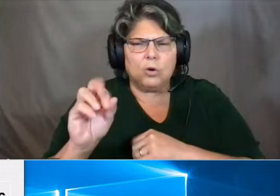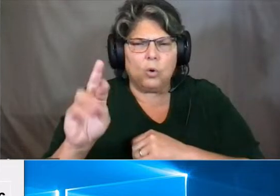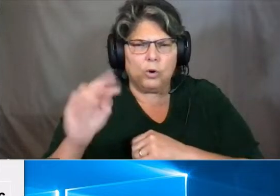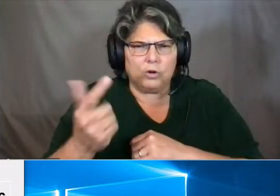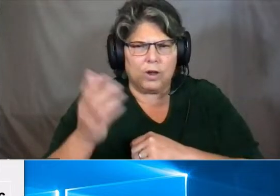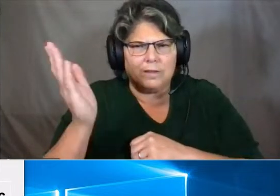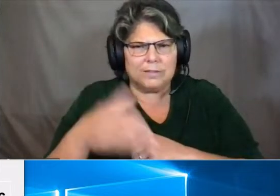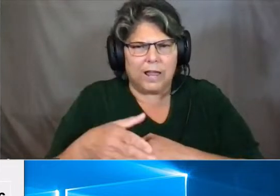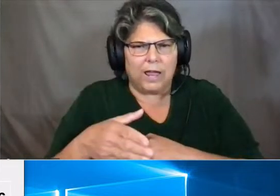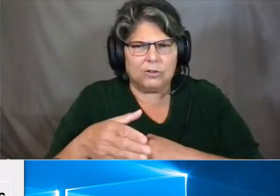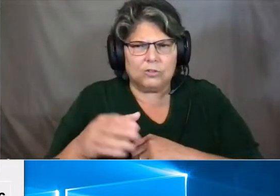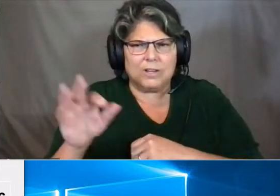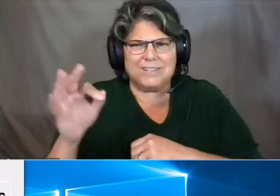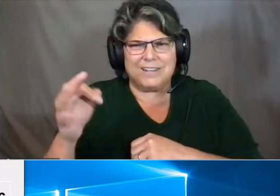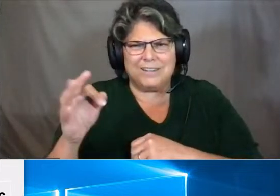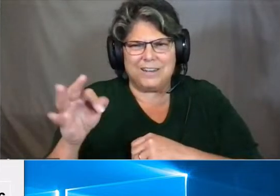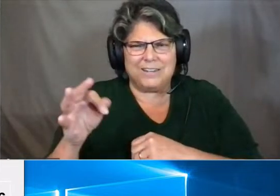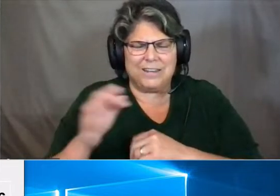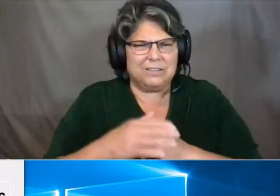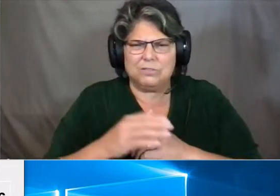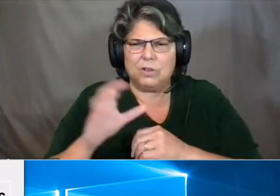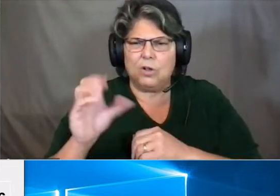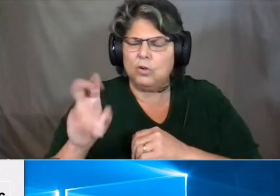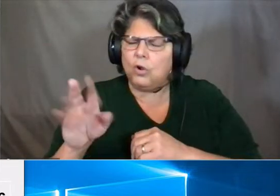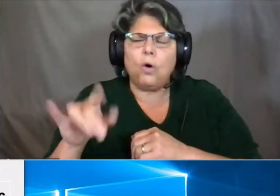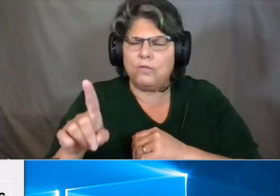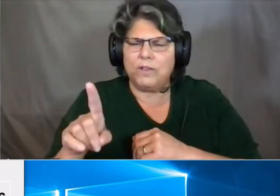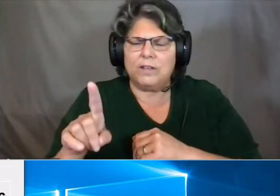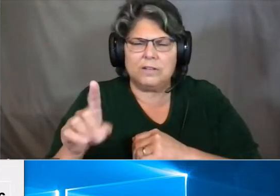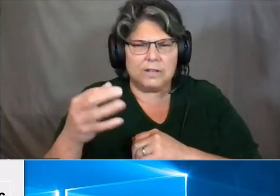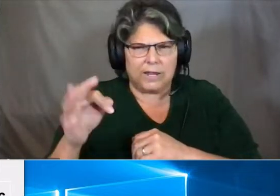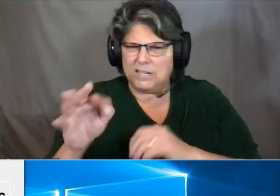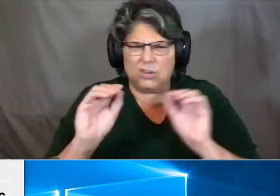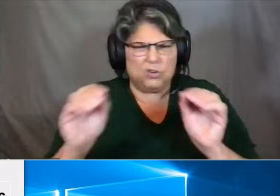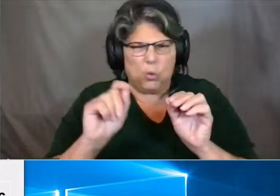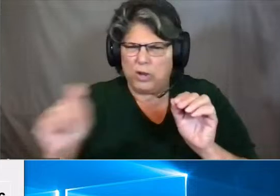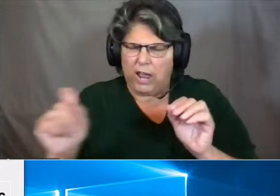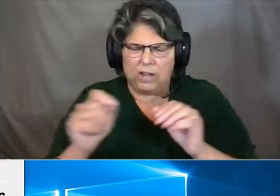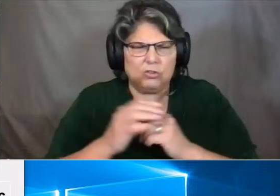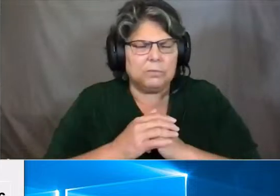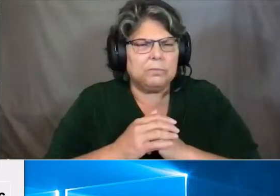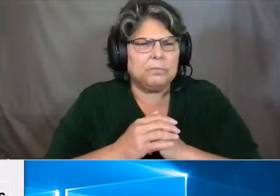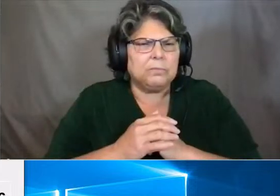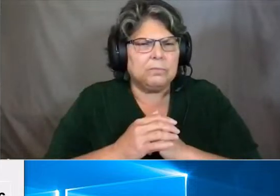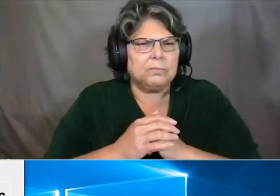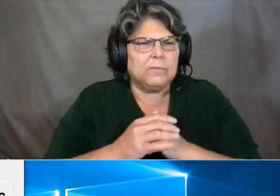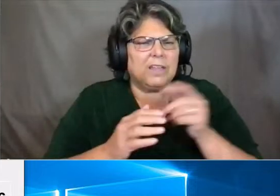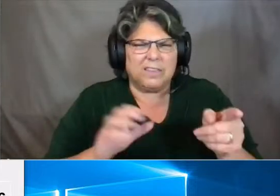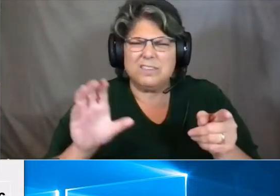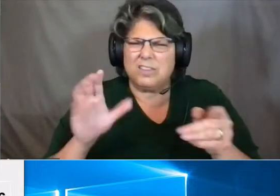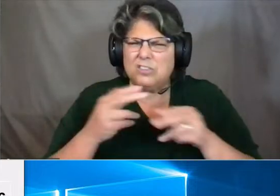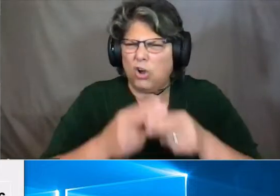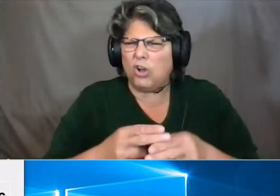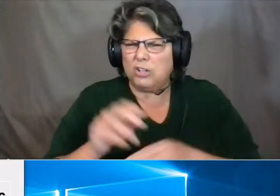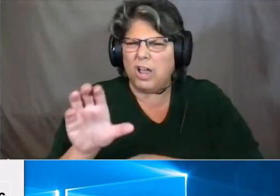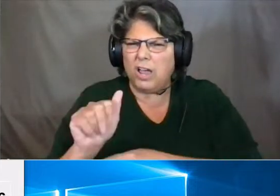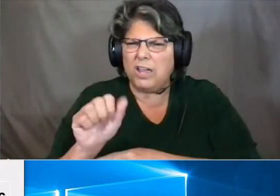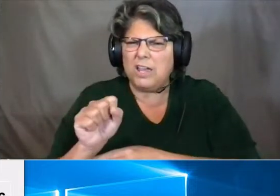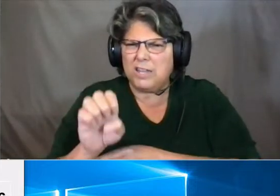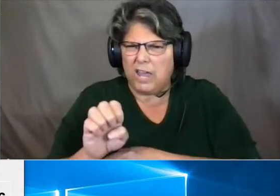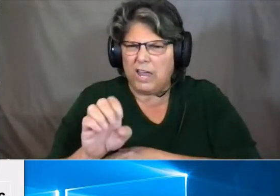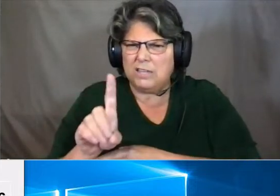mendocinocounty.org/COVID-19. There's no dash between the COVID or 19. It's just COVID-19. And it's under case data. And as you can